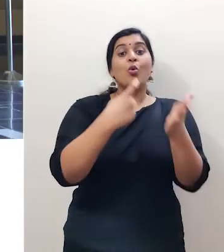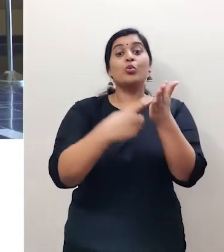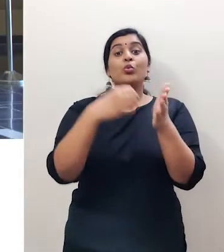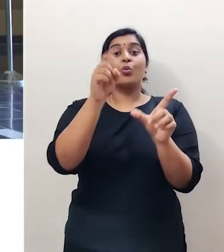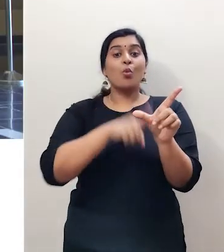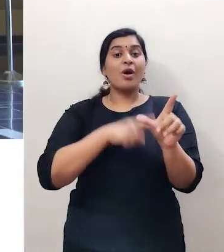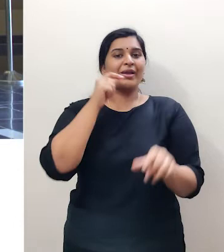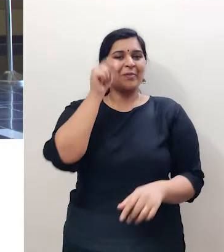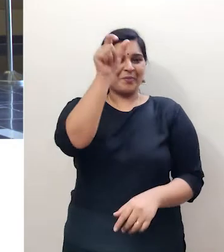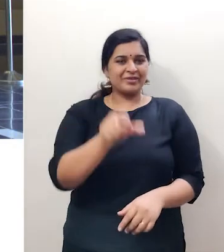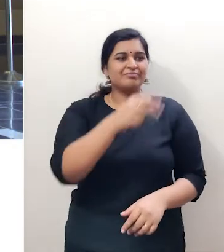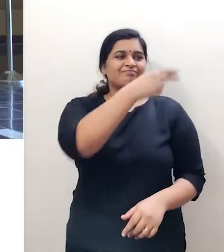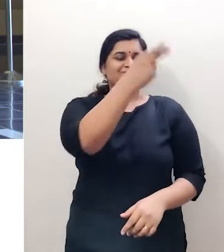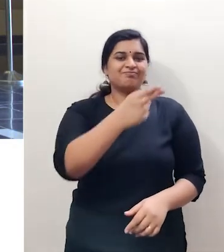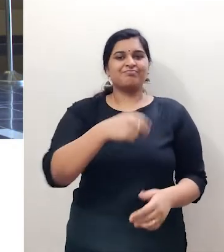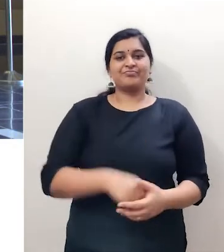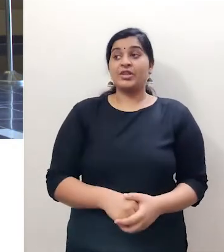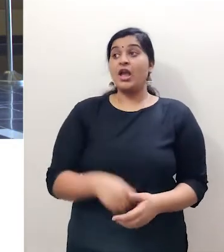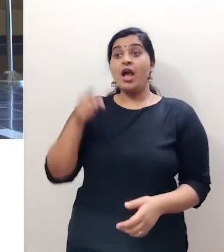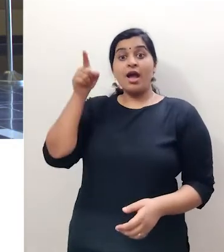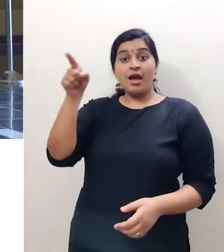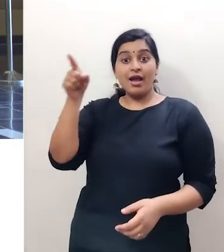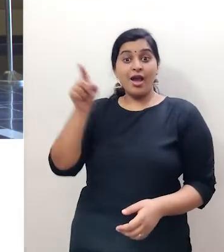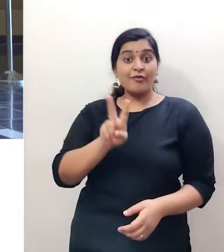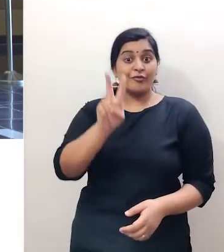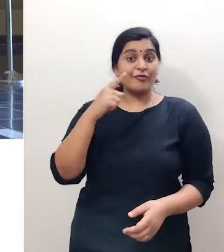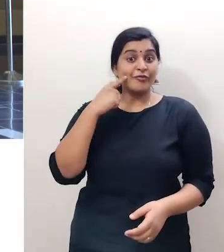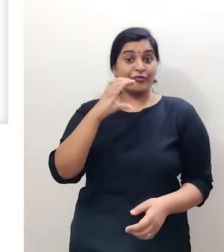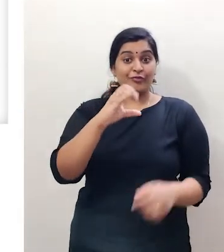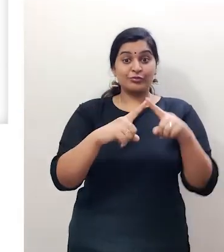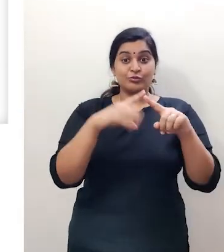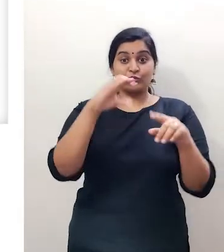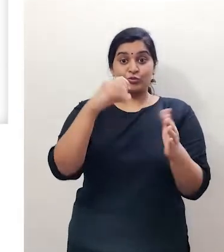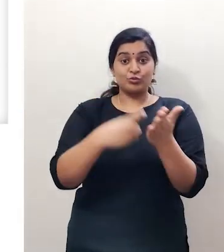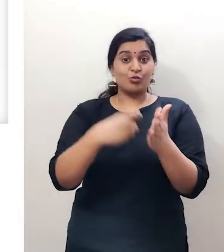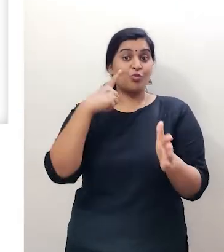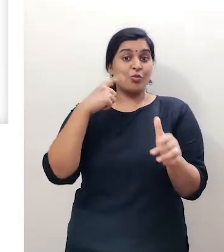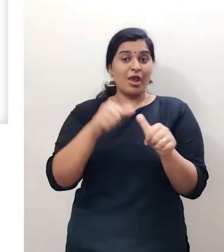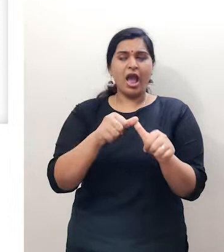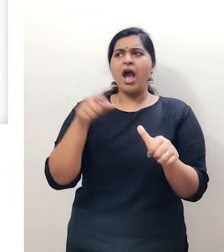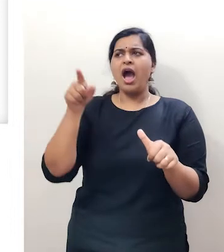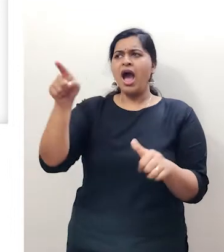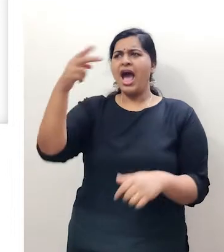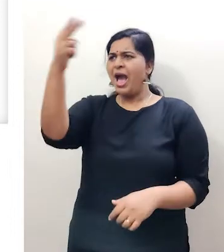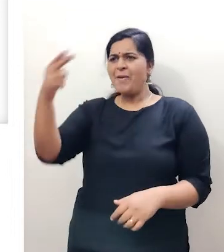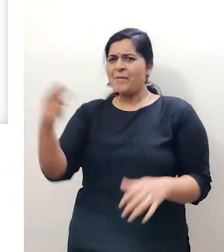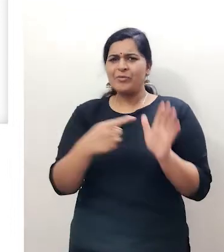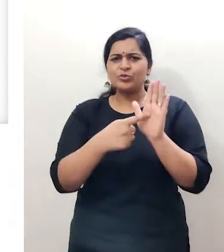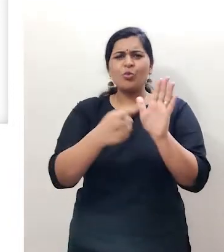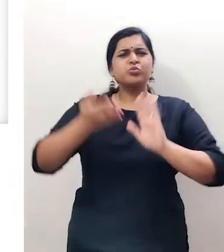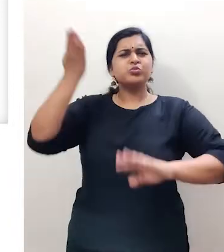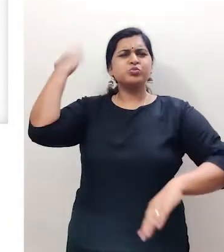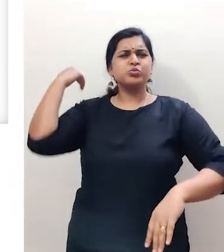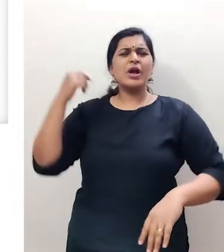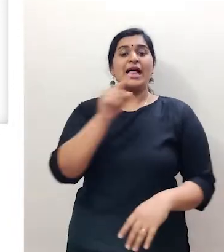is a Kalighat watercolor painting from the Victoria Memorial Hall collection, which dates back to the middle to the late